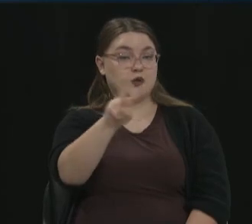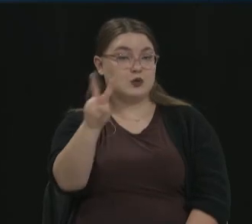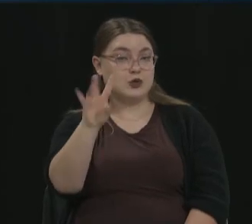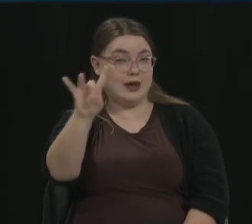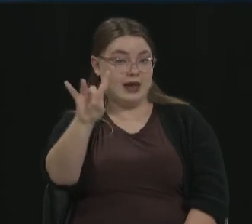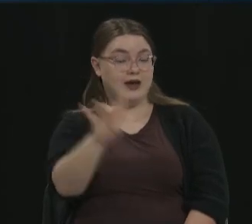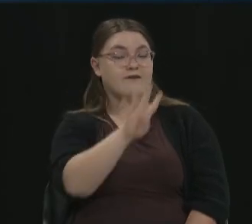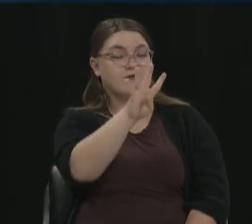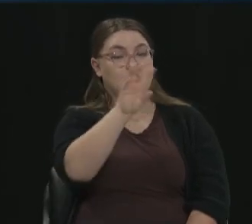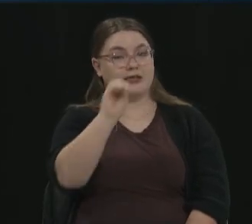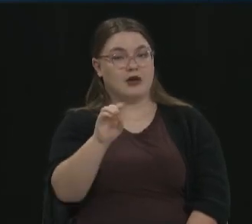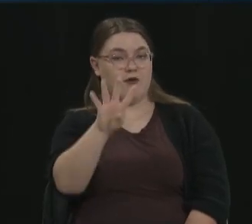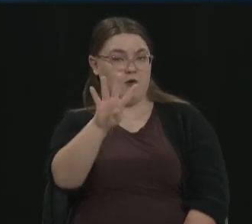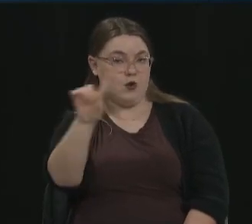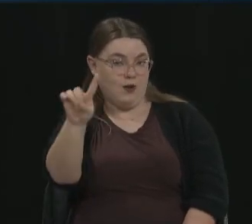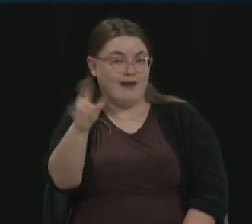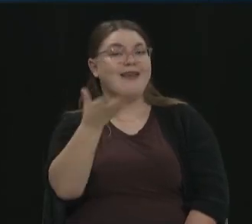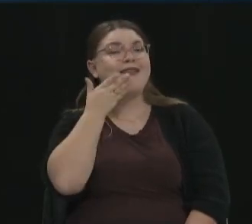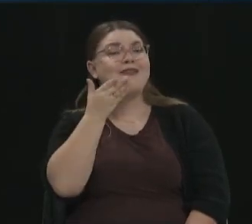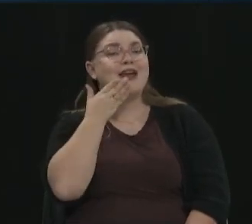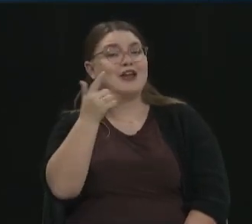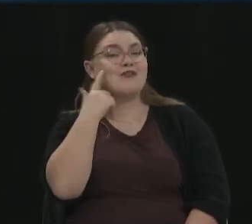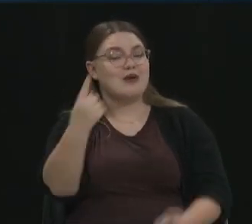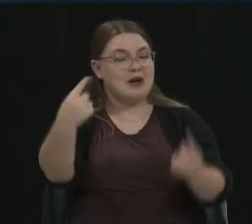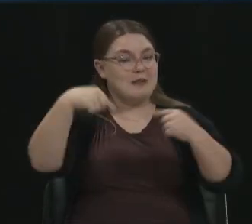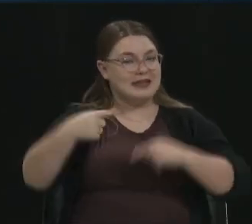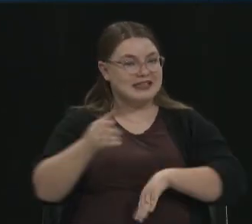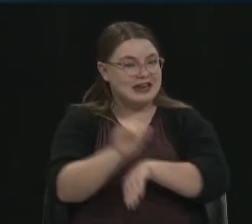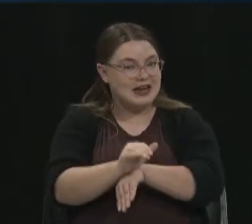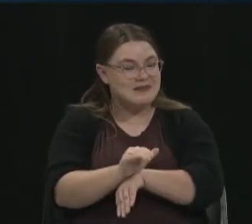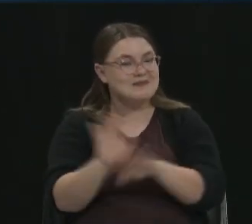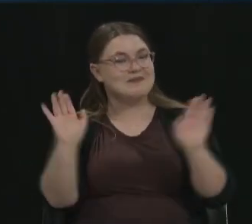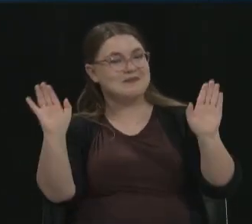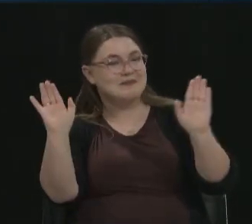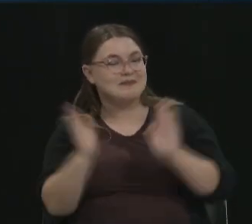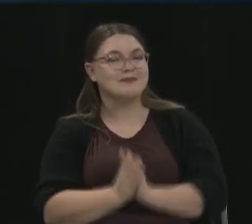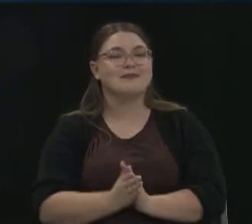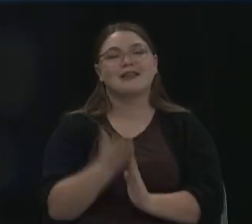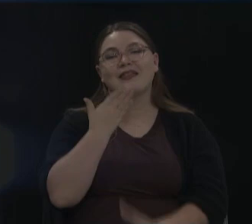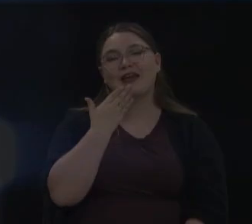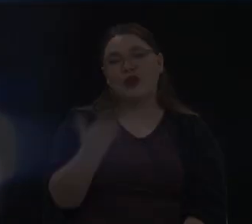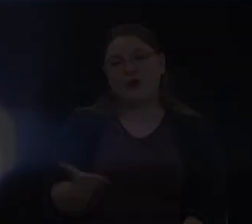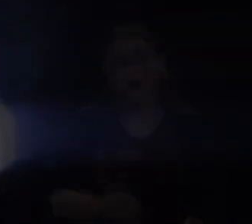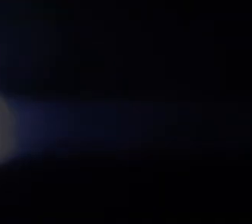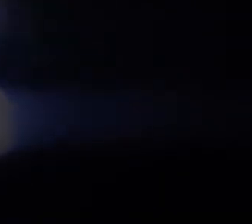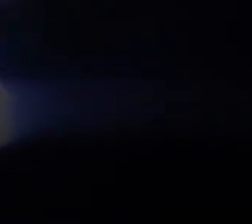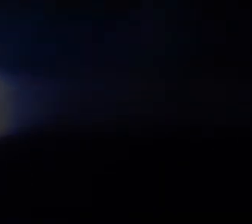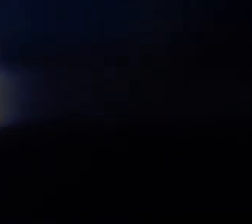937-228-4041. Thank you for being with us tonight. Thank you. Thank you.